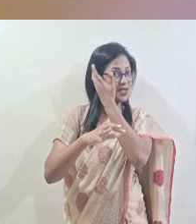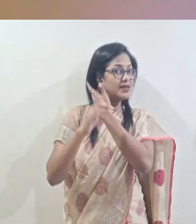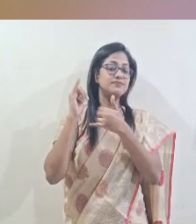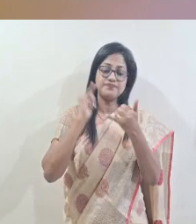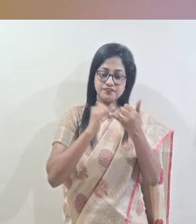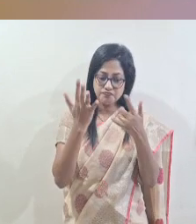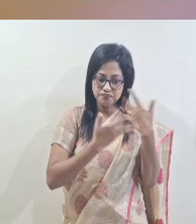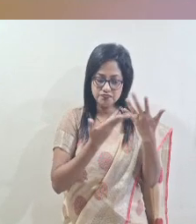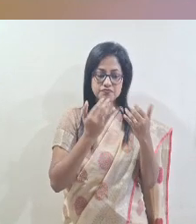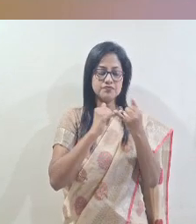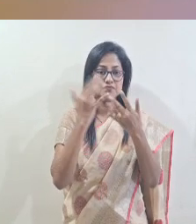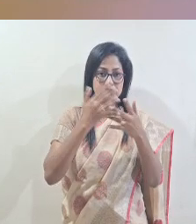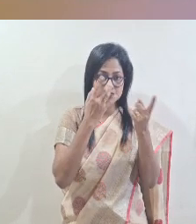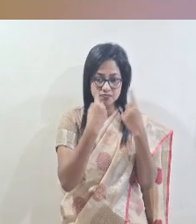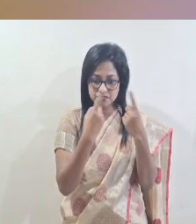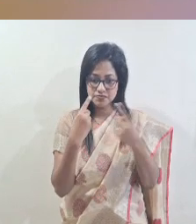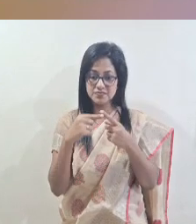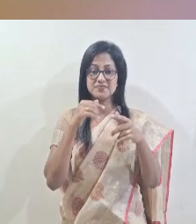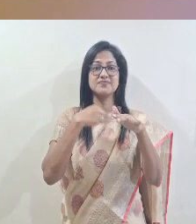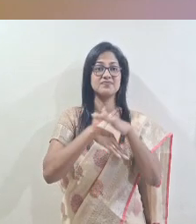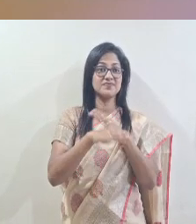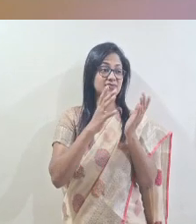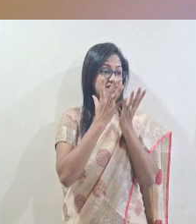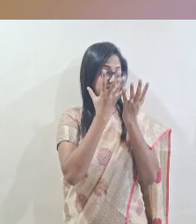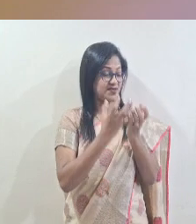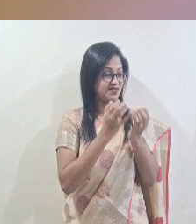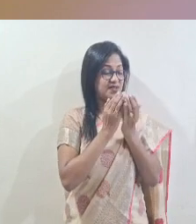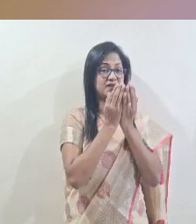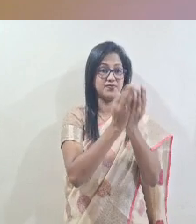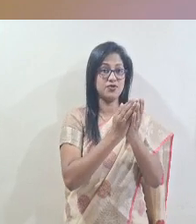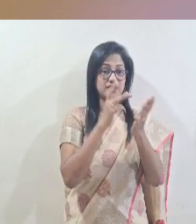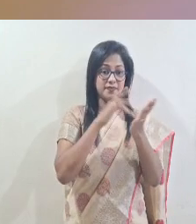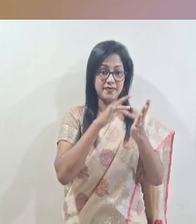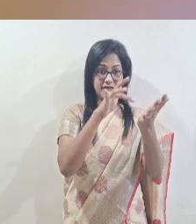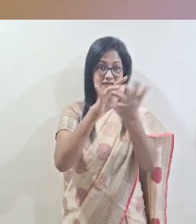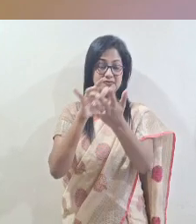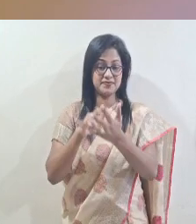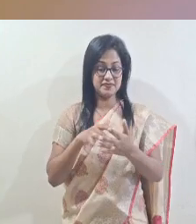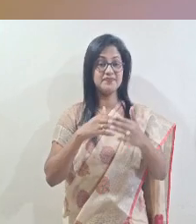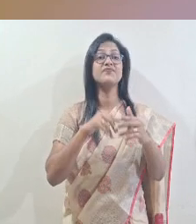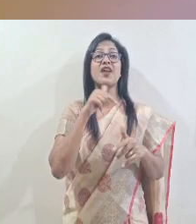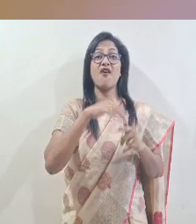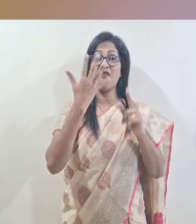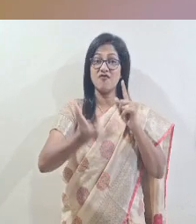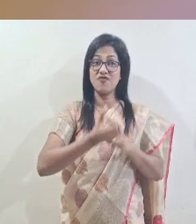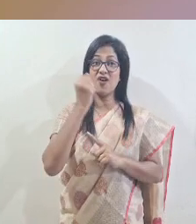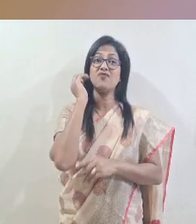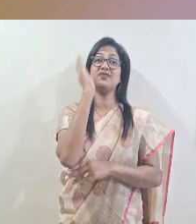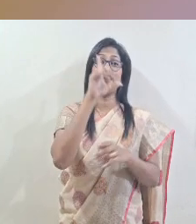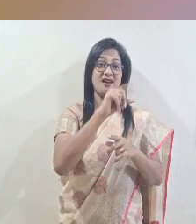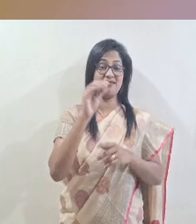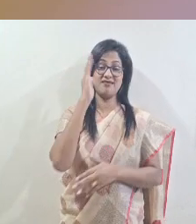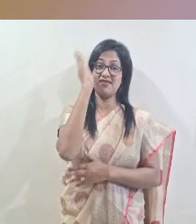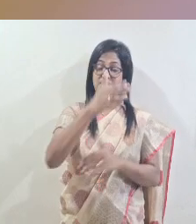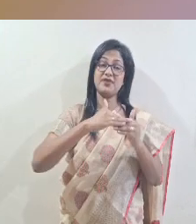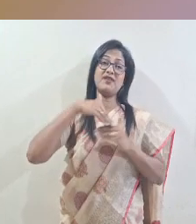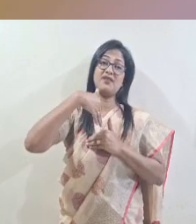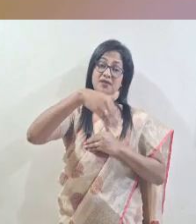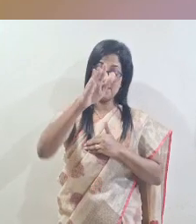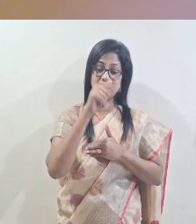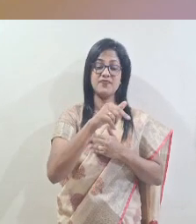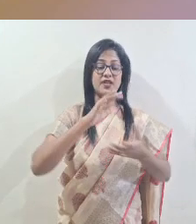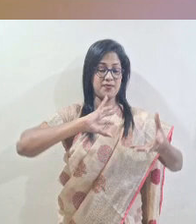analysis to check the reach of existing dry port location. And we identified beyond 100 kilometer, there are still